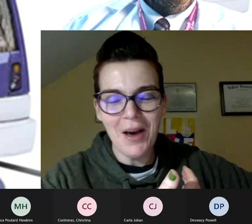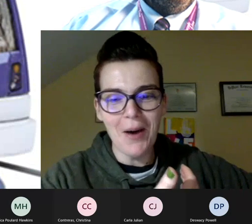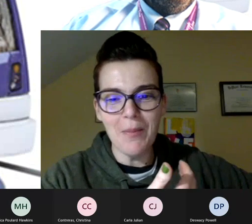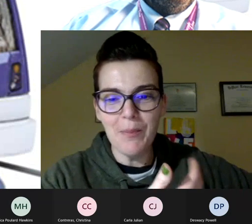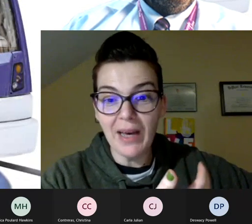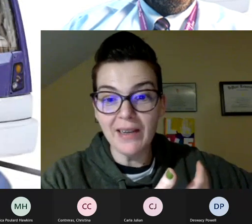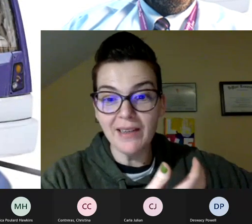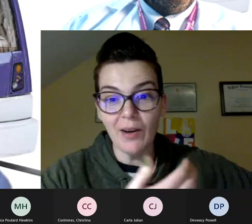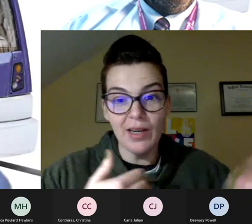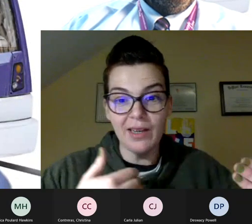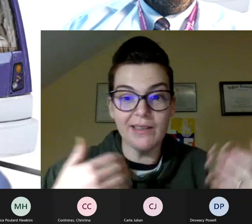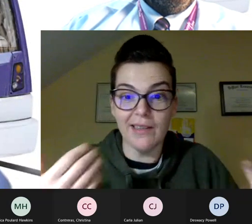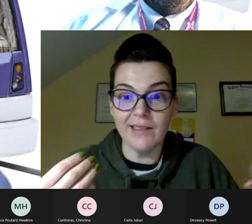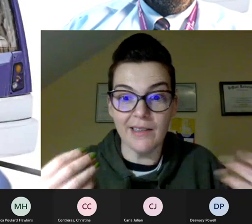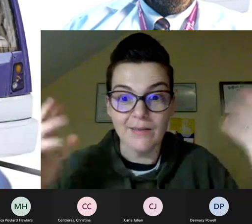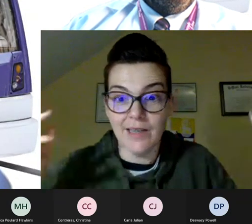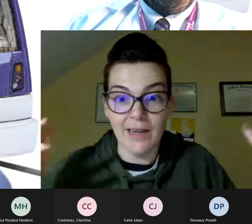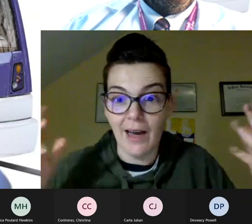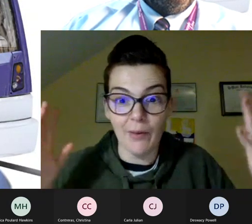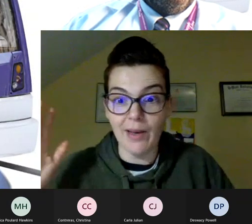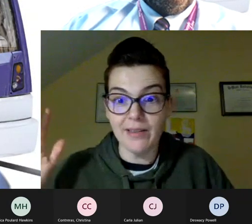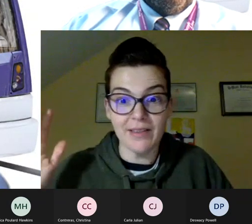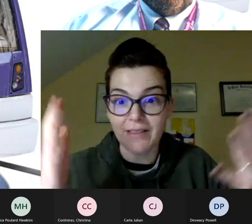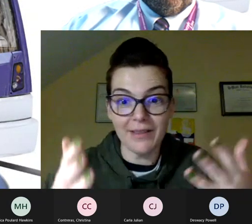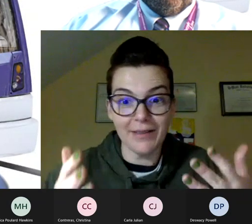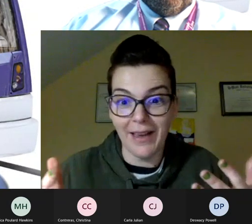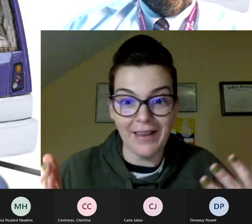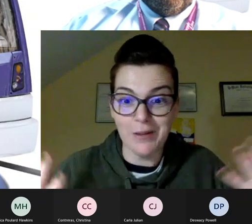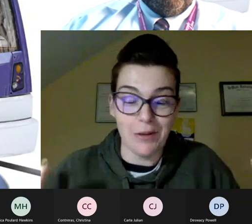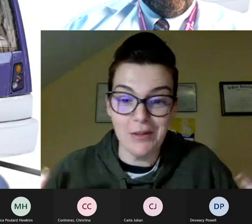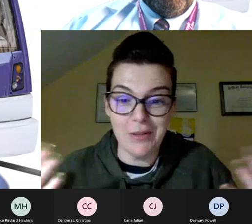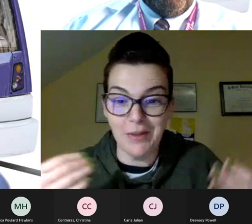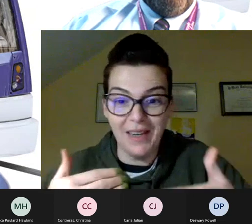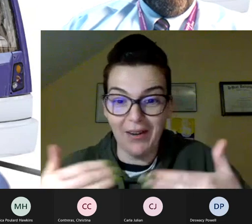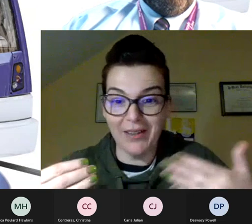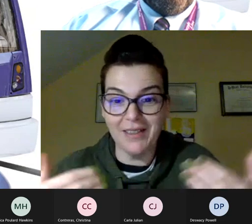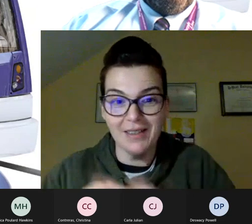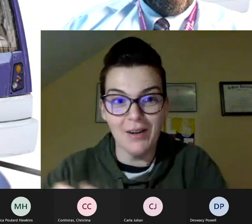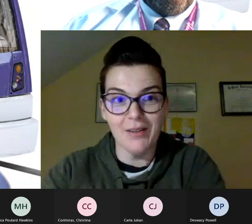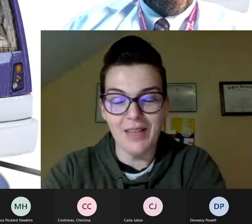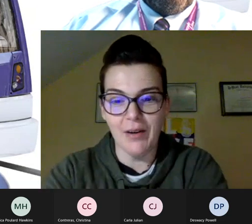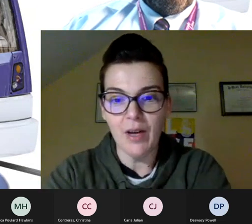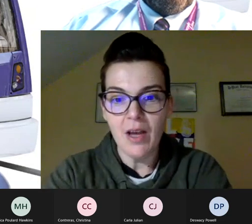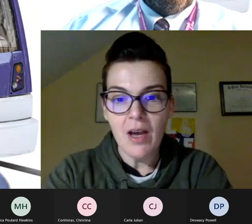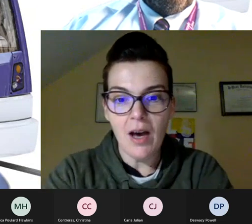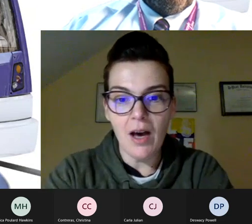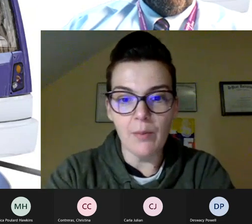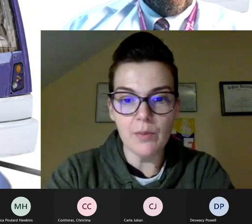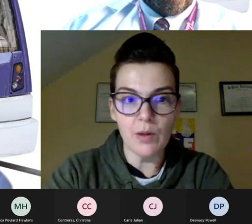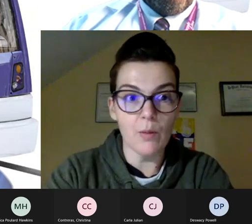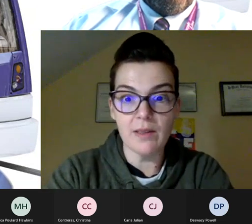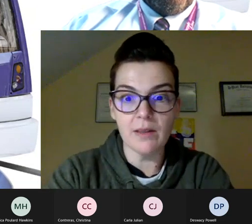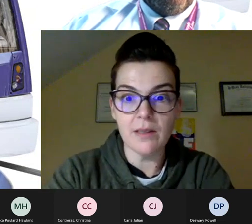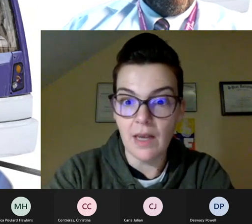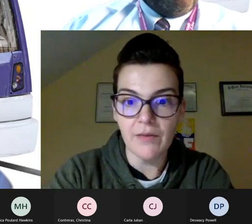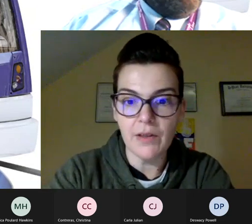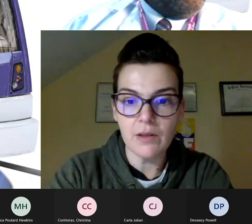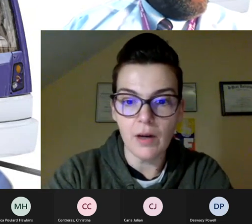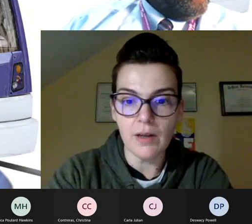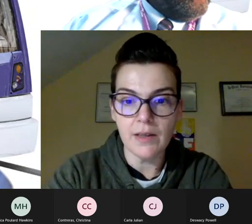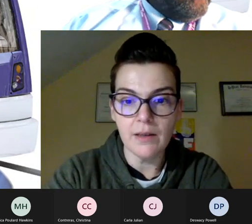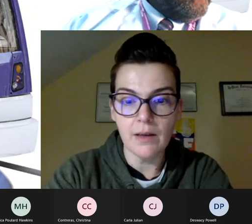pedestrians. But, you know, it's a state highway, 6 lanes, or it used to be, now it's narrowed down. So it wasn't